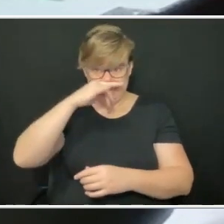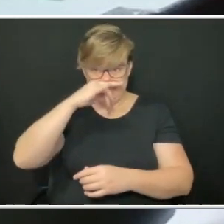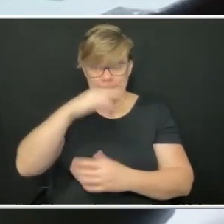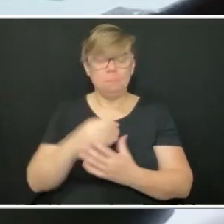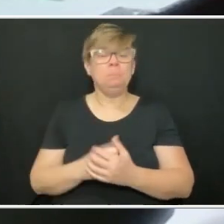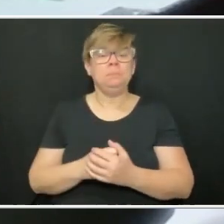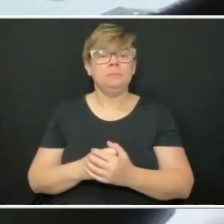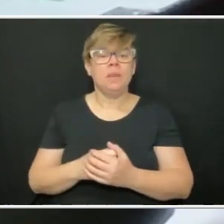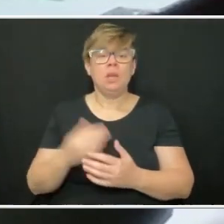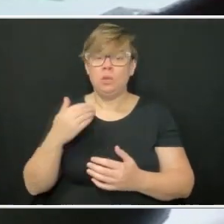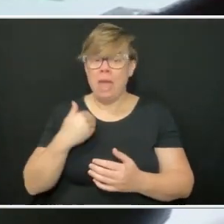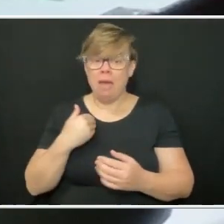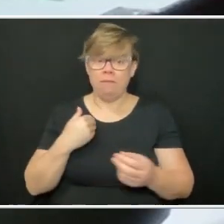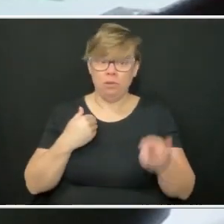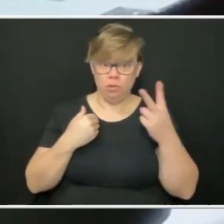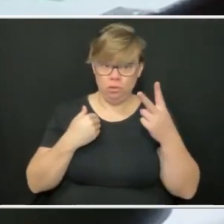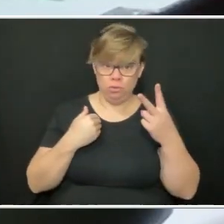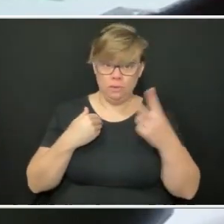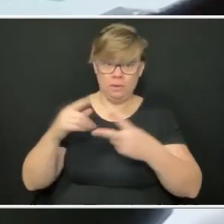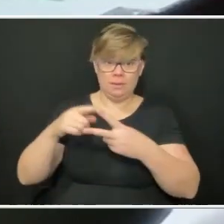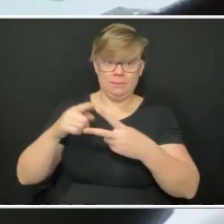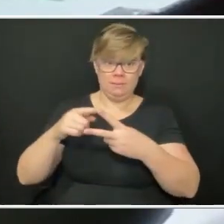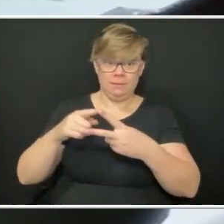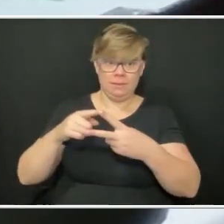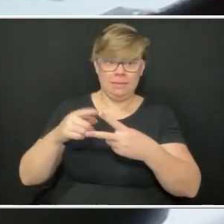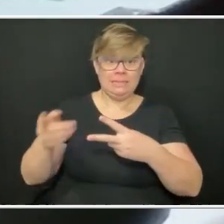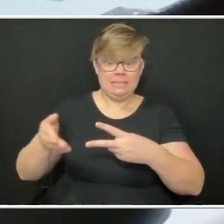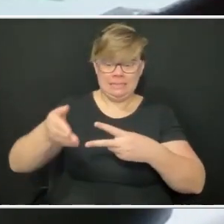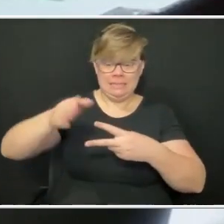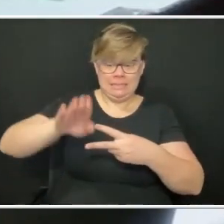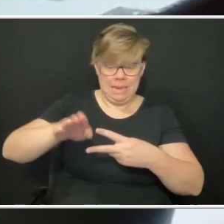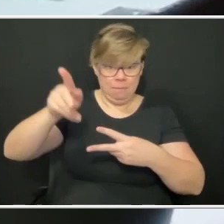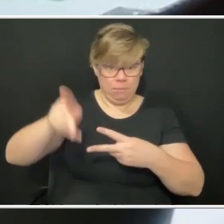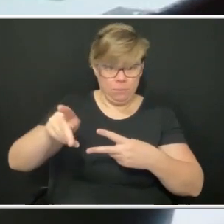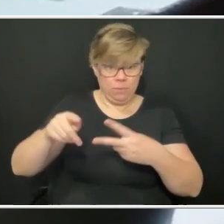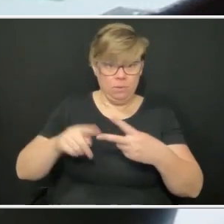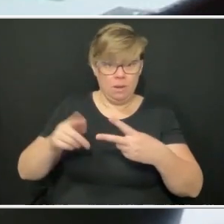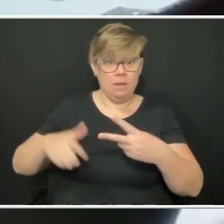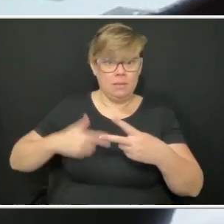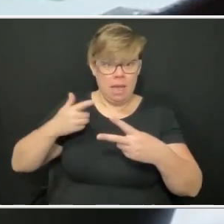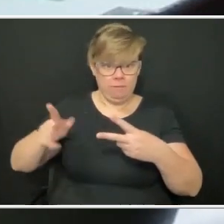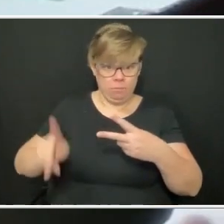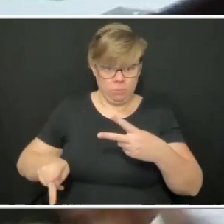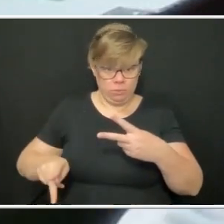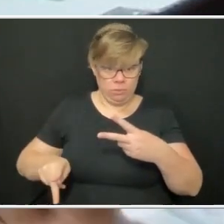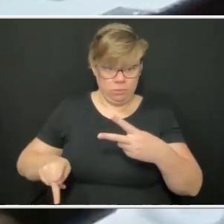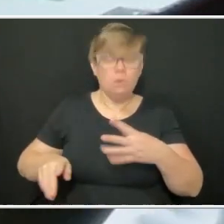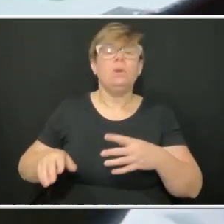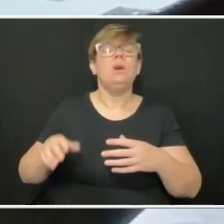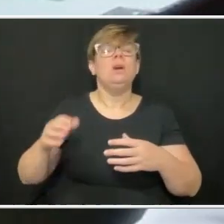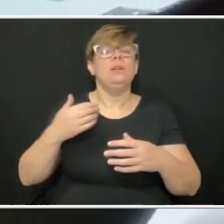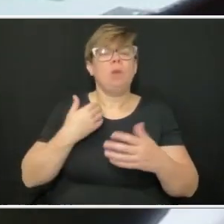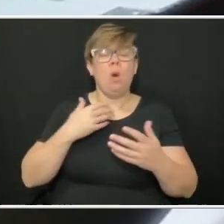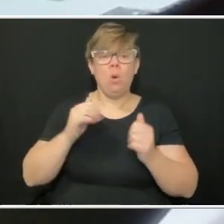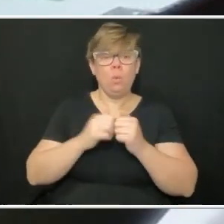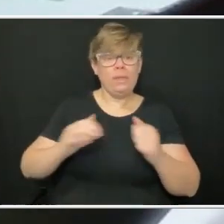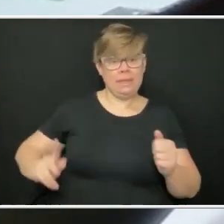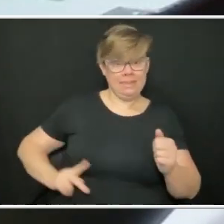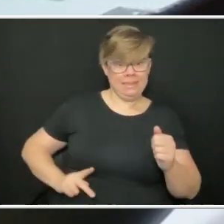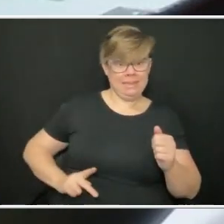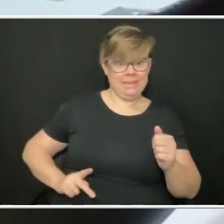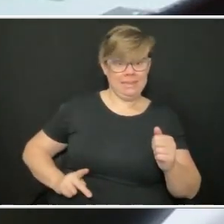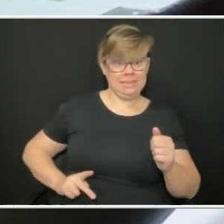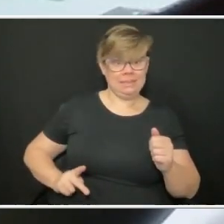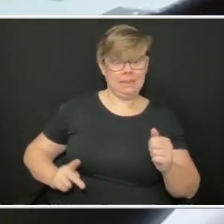a deceased donor route, and one is a living donor route. When it comes to kidneys, not always true with liver or other organs,